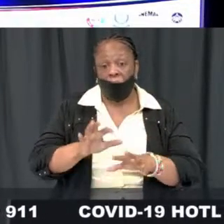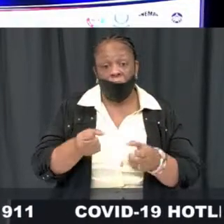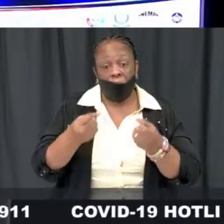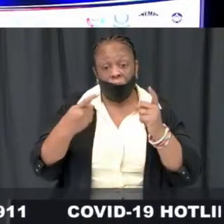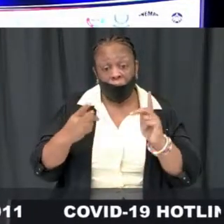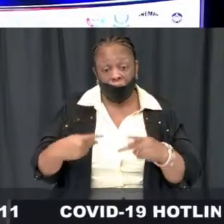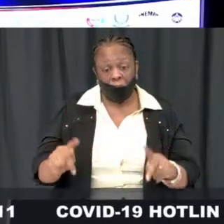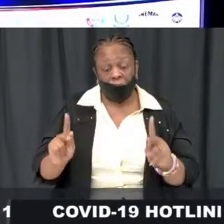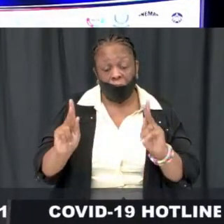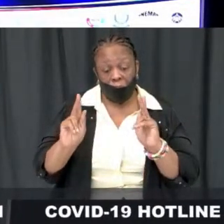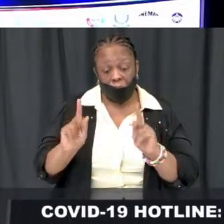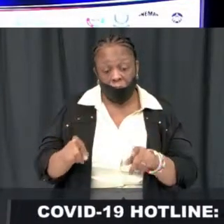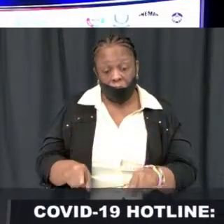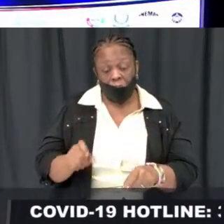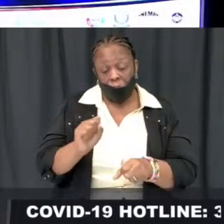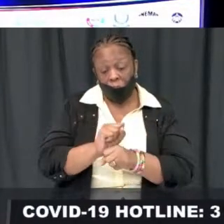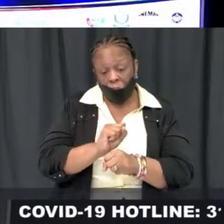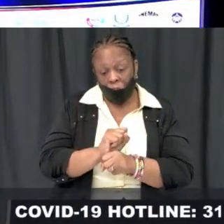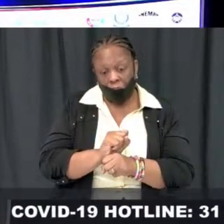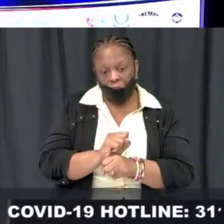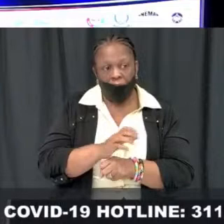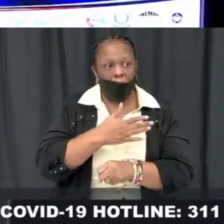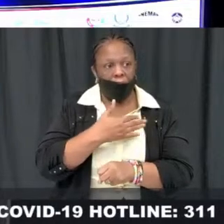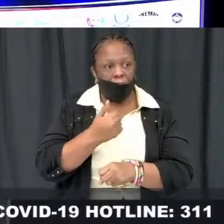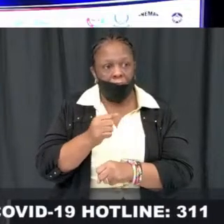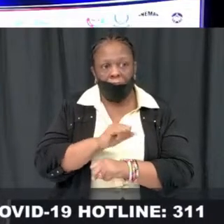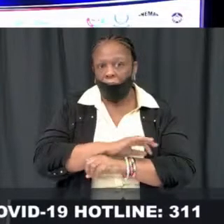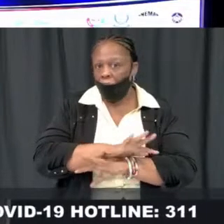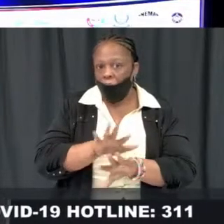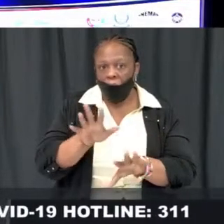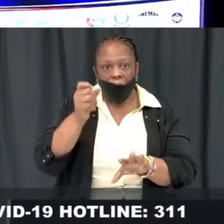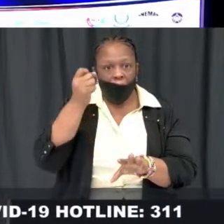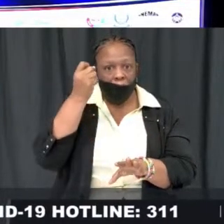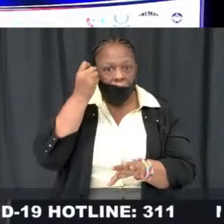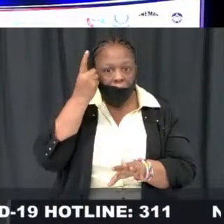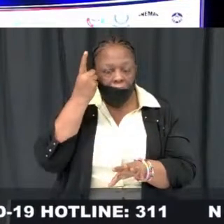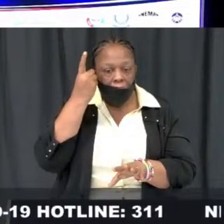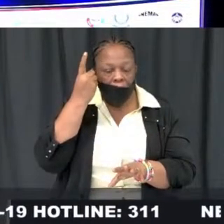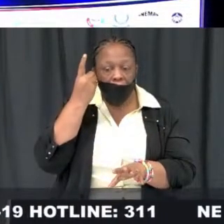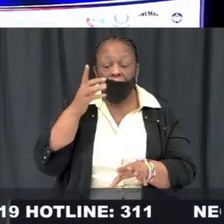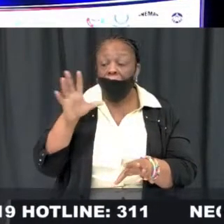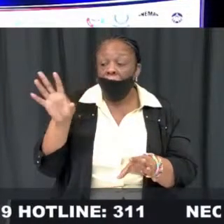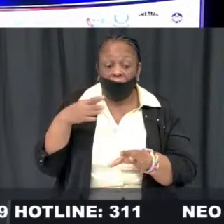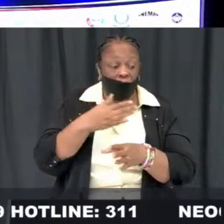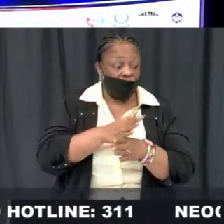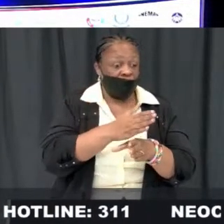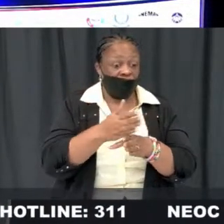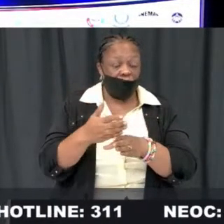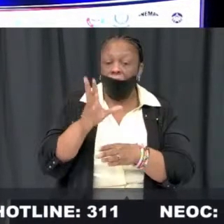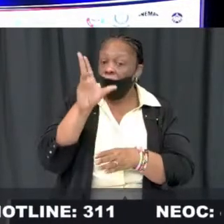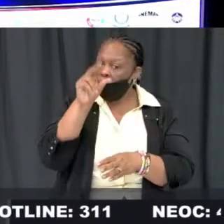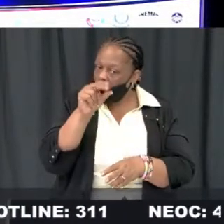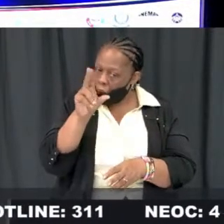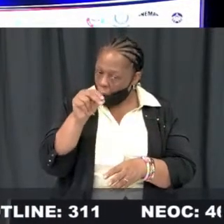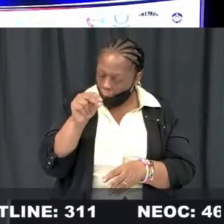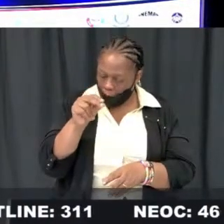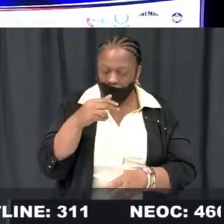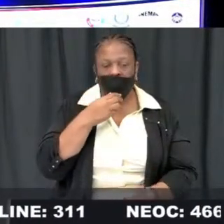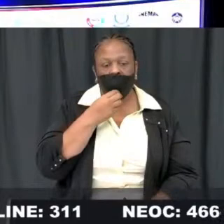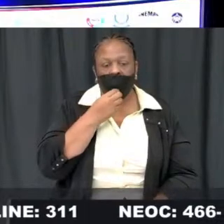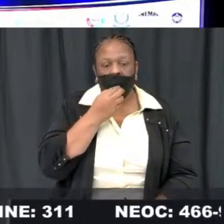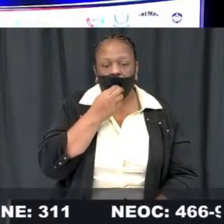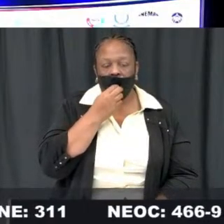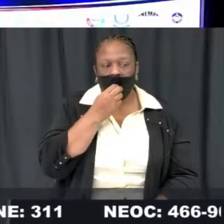job. Earlier, you heard the chairman of the COVID-19 task force, Mr. Abdi